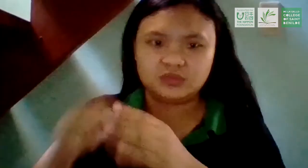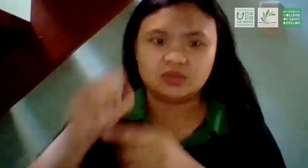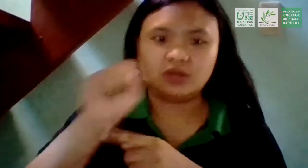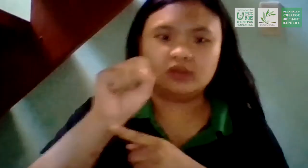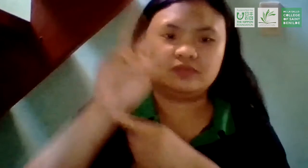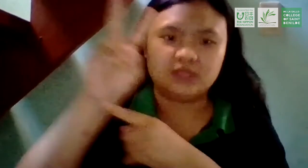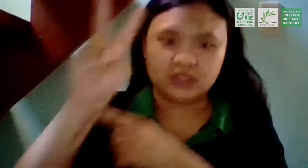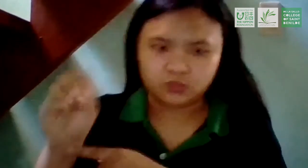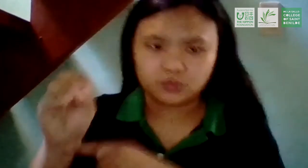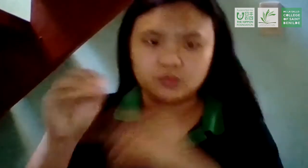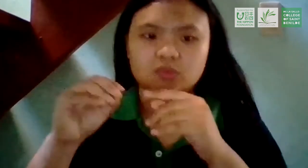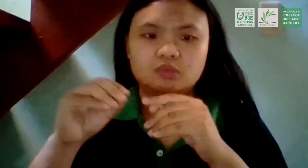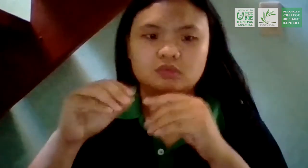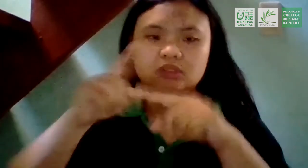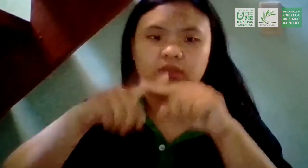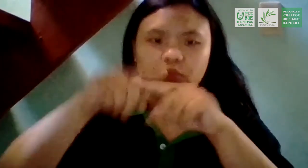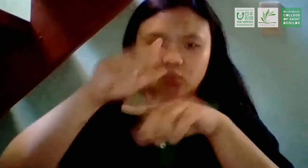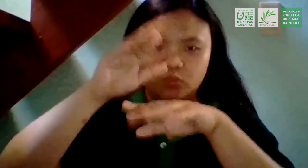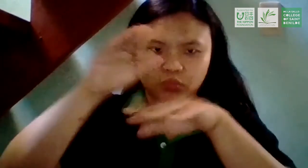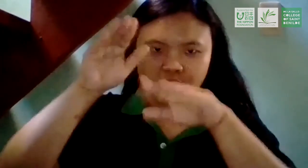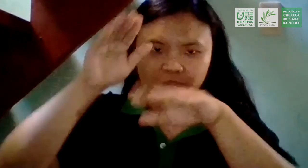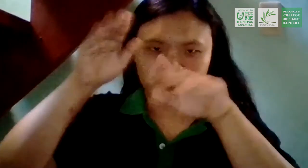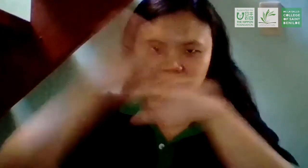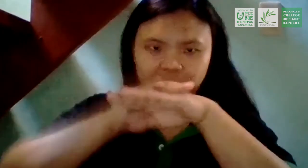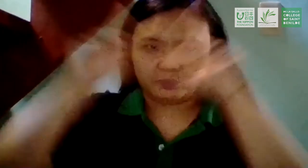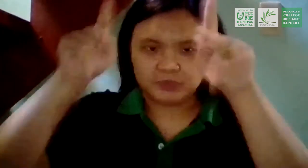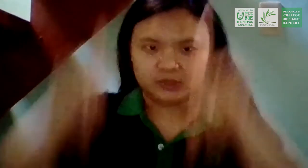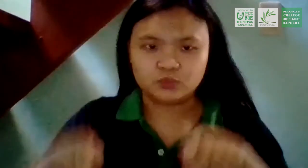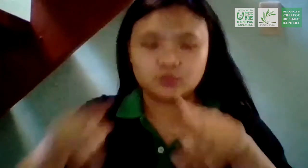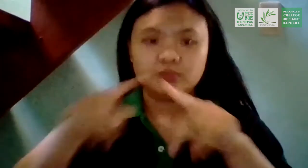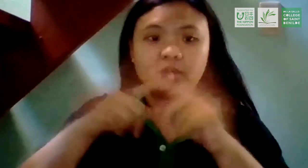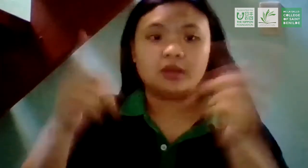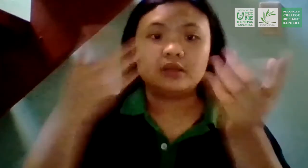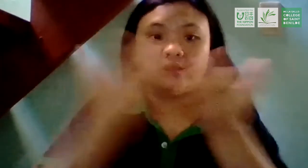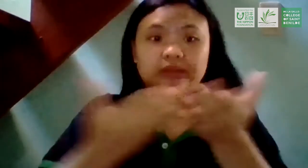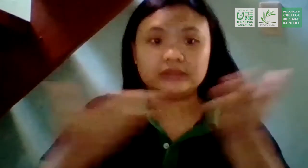But again, when it's a person to person, it's SVO.